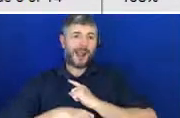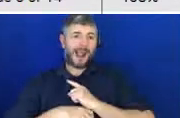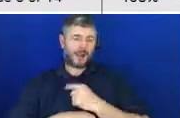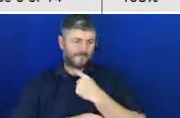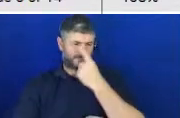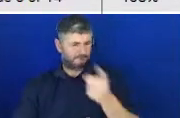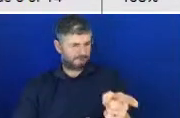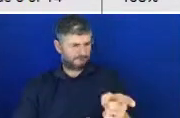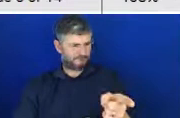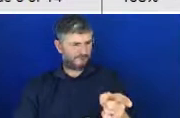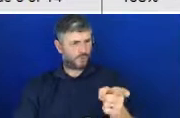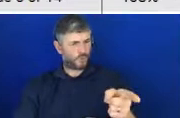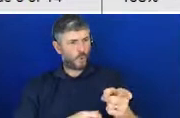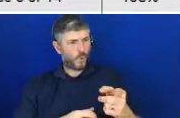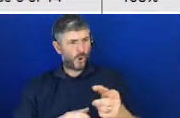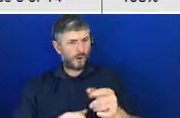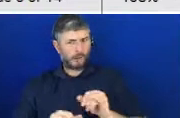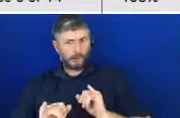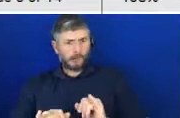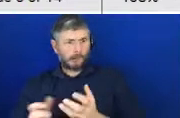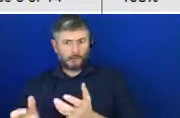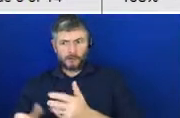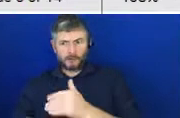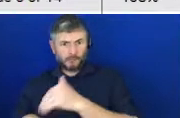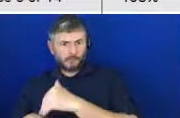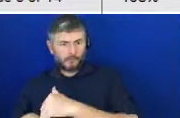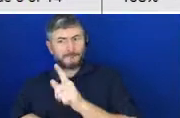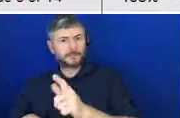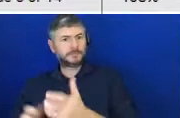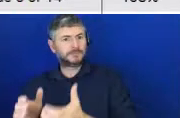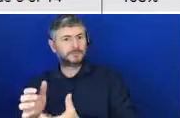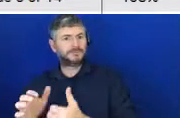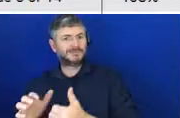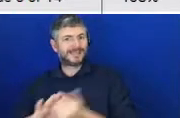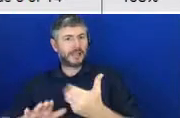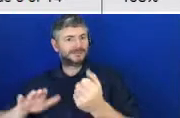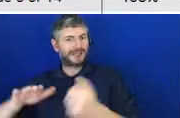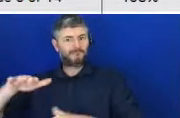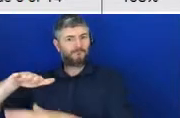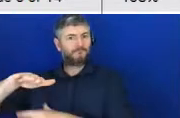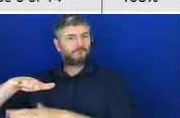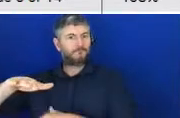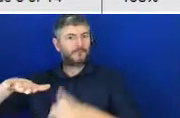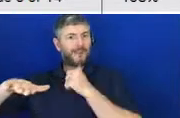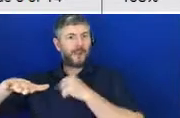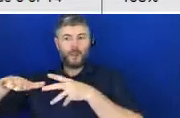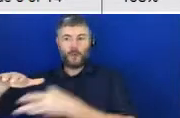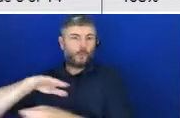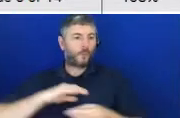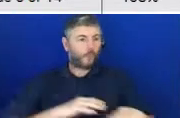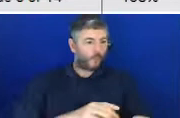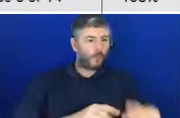that they already had, some of these entrepreneurial skills, and how they could actually use them in the outside world.